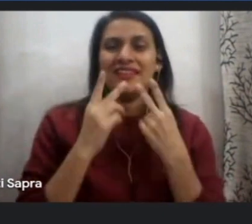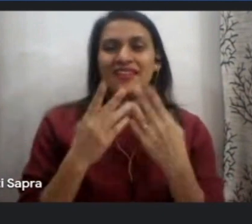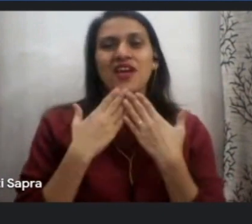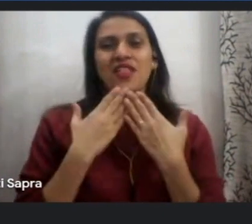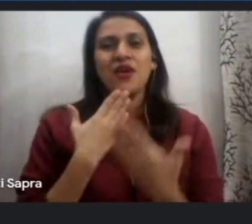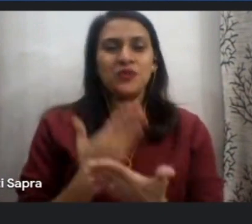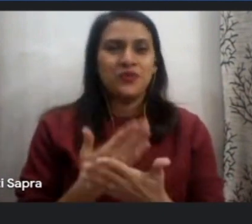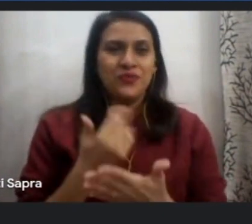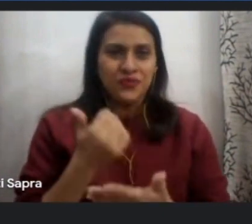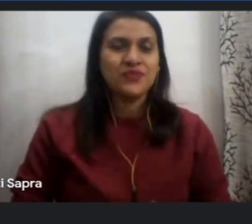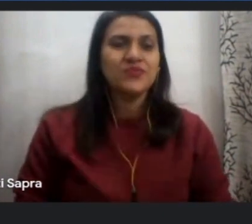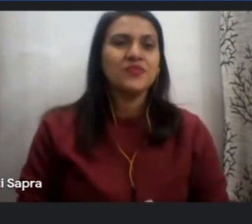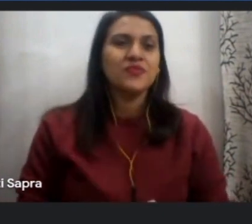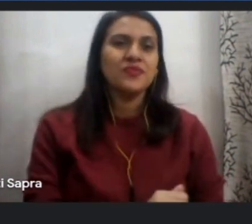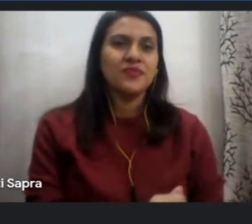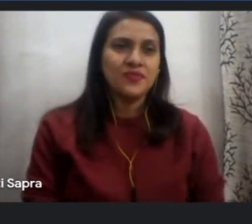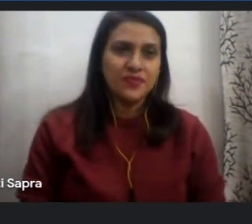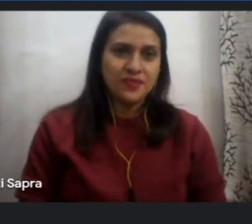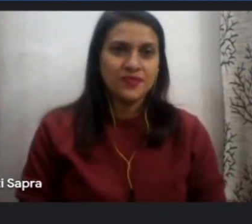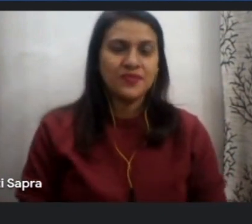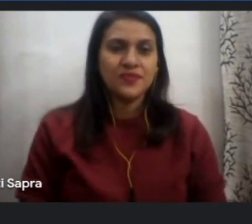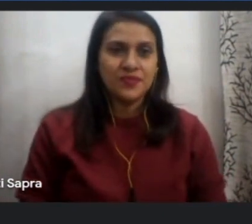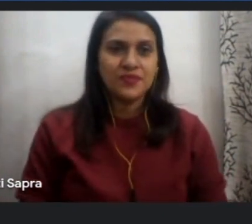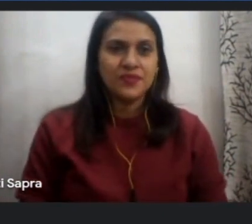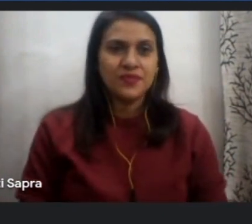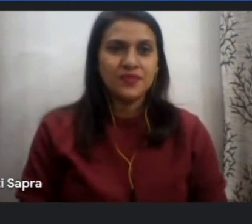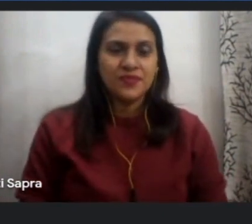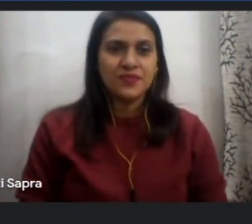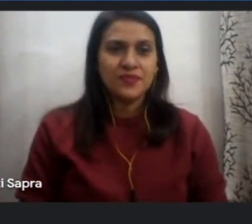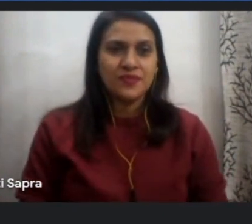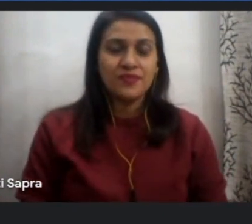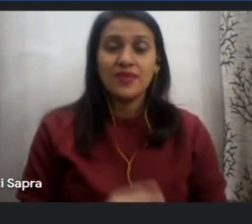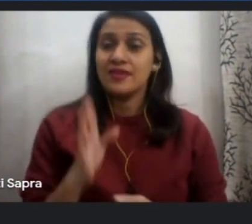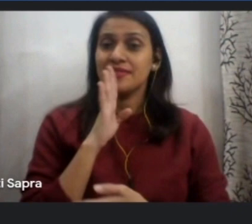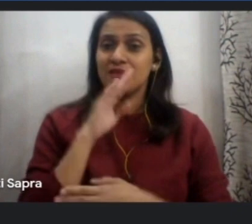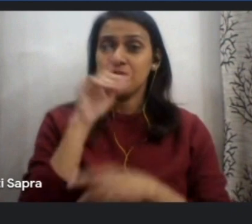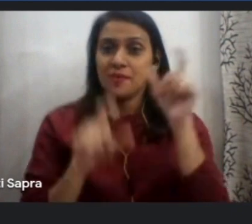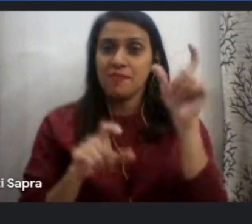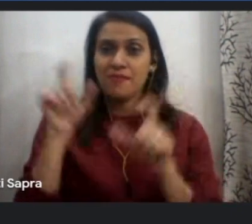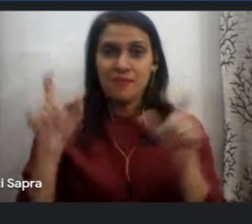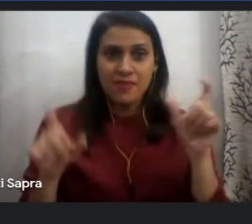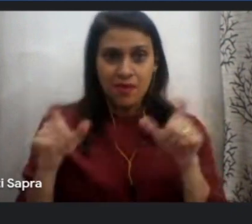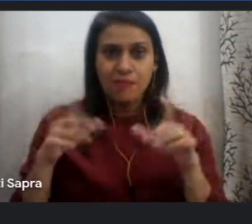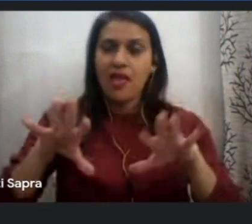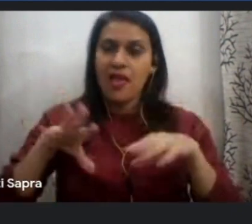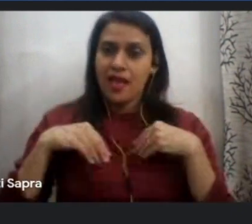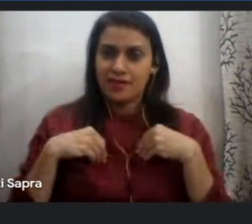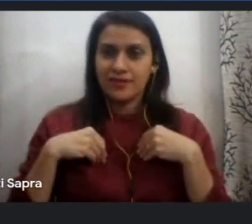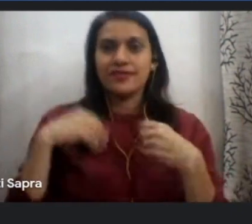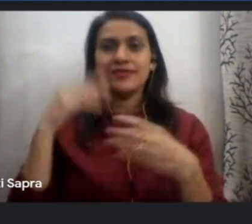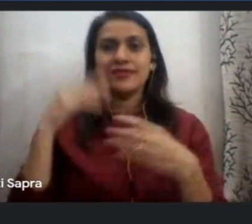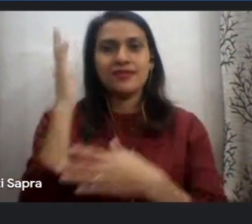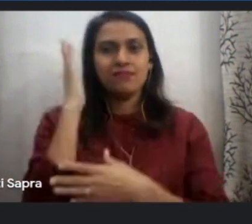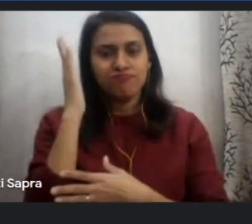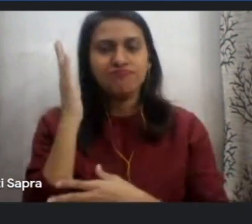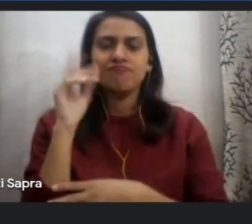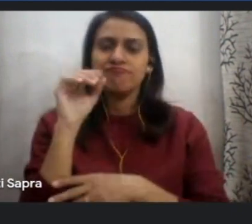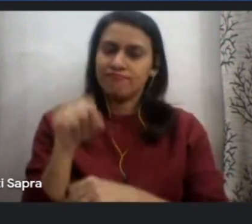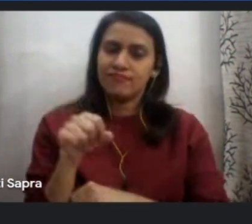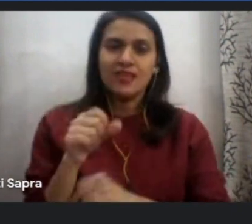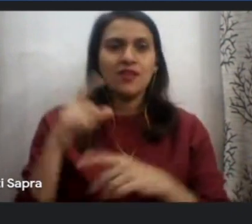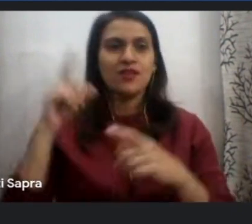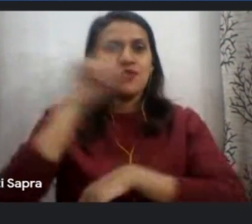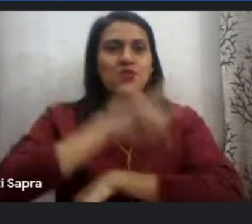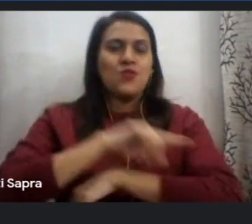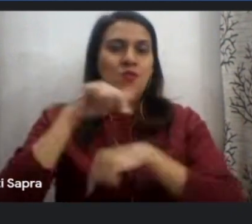At the outset, I would like to thank the speakers who've agreed to be our resource persons for the day,